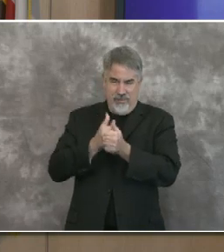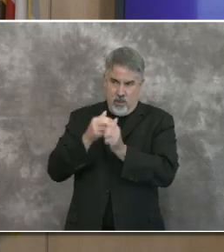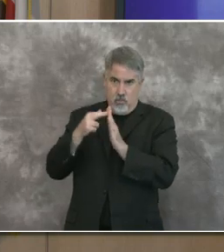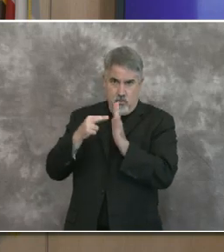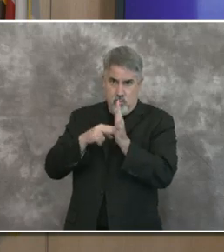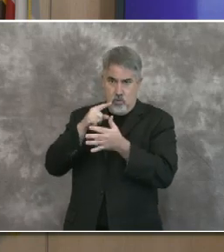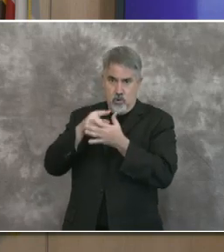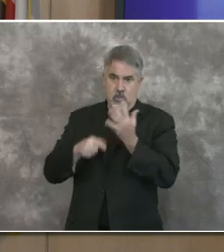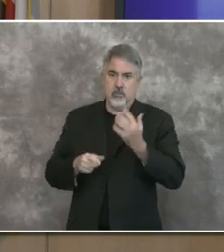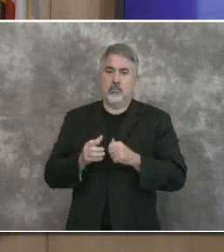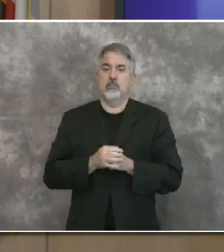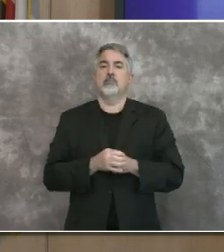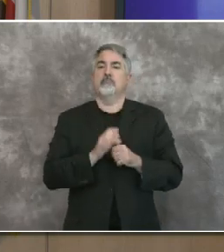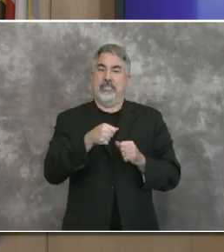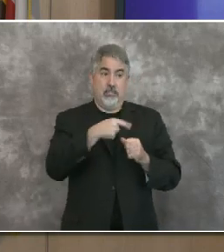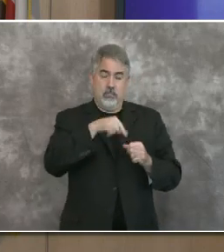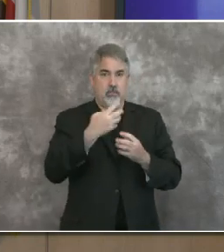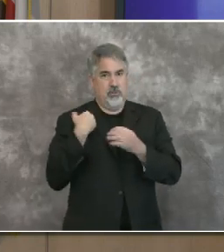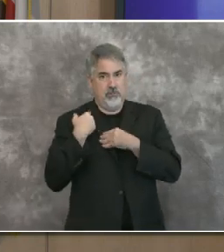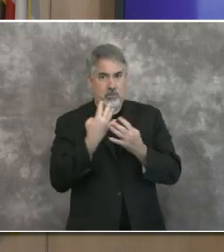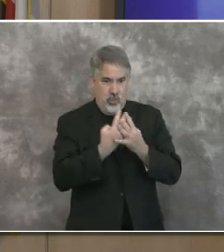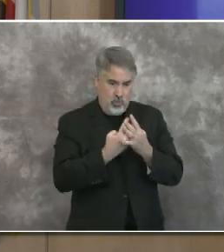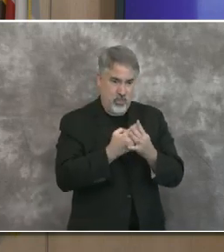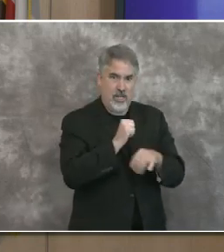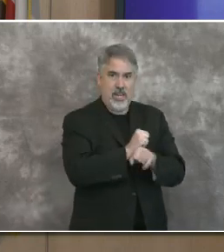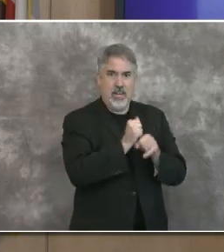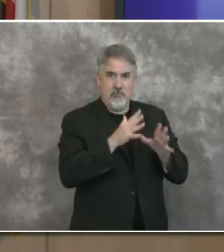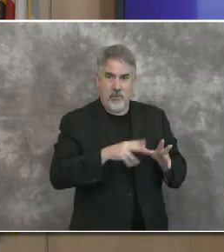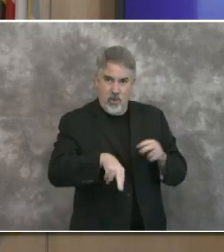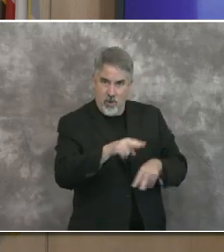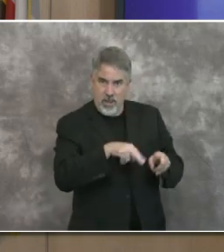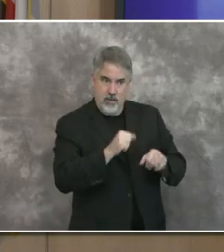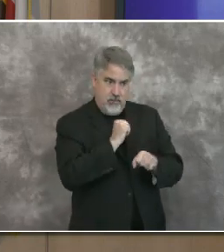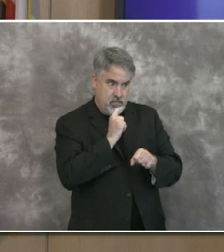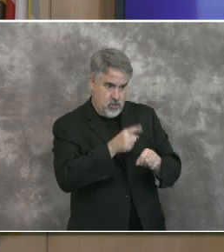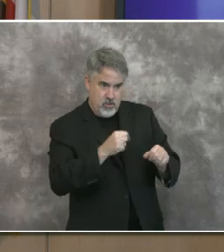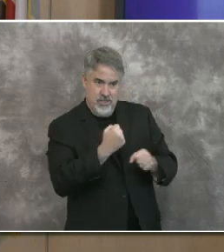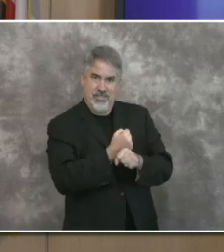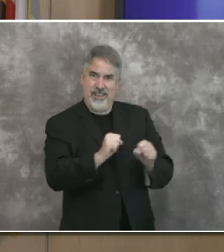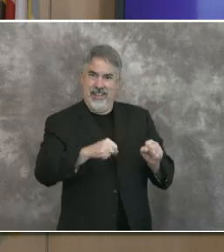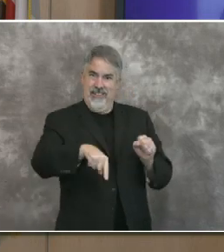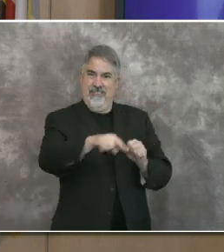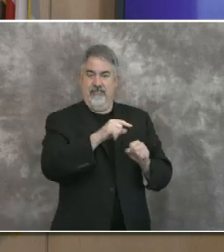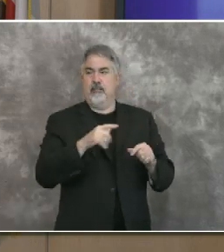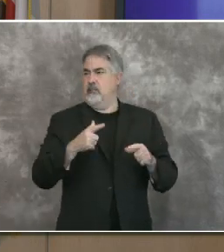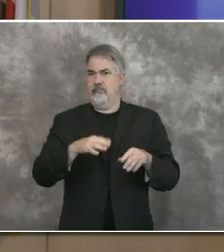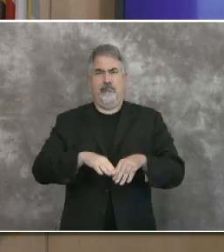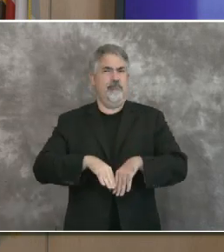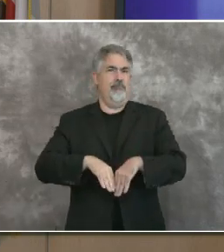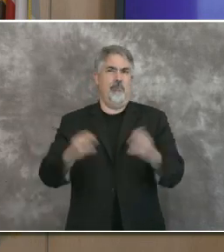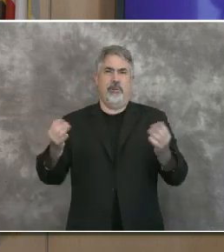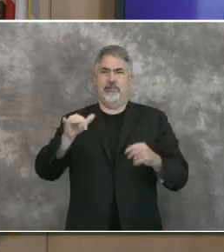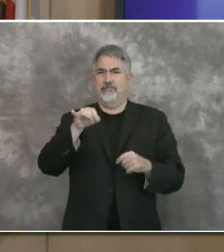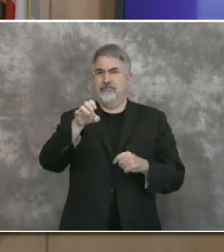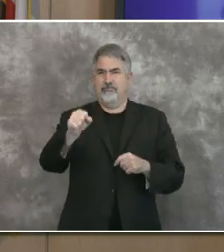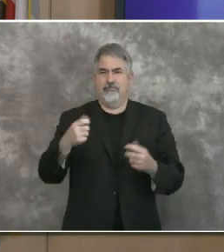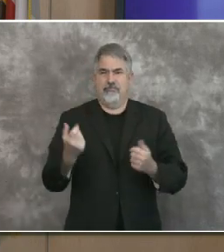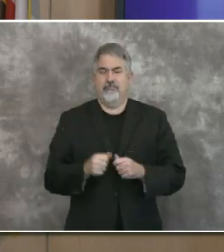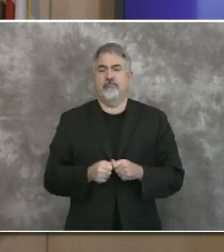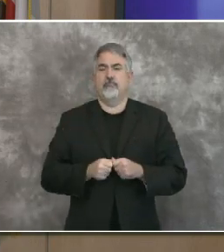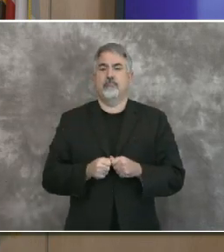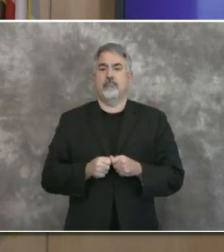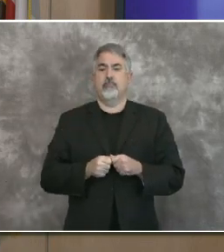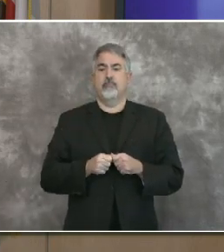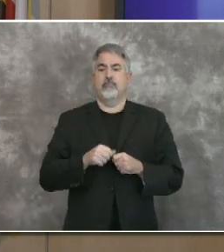various components of those plan, those entities are cleared to resume operations in San Diego County. Again, office-based